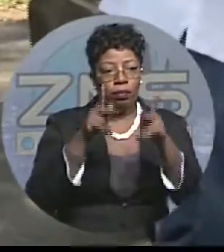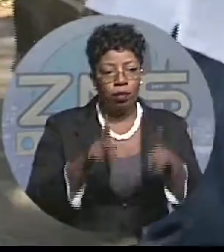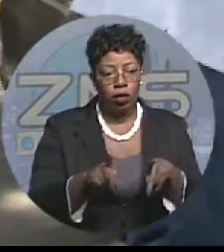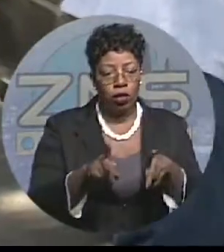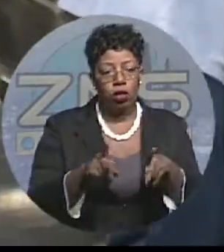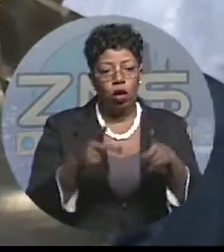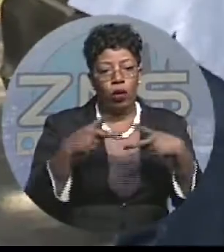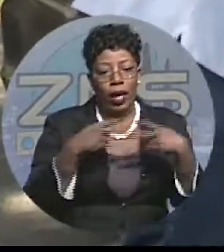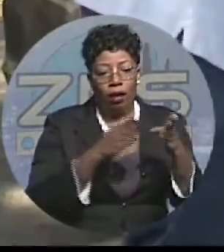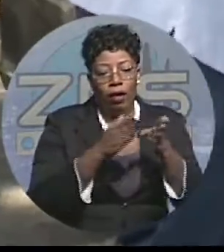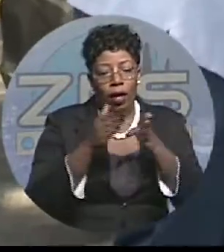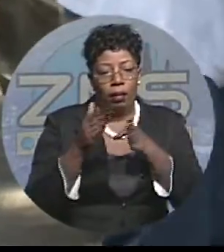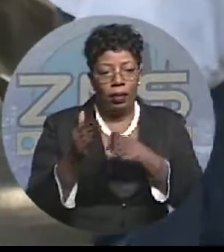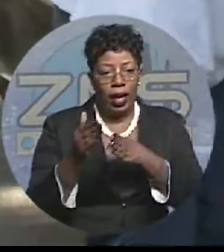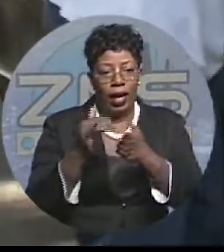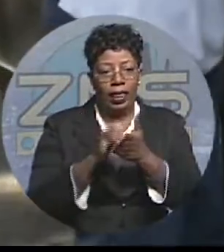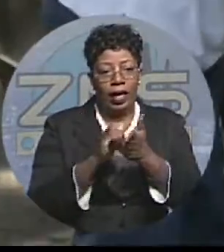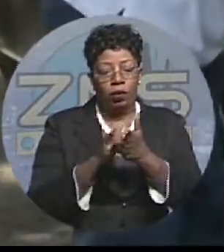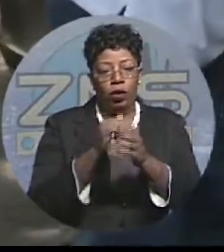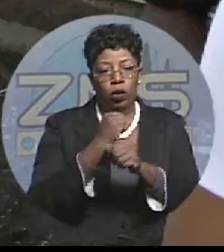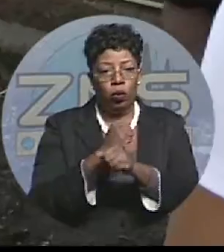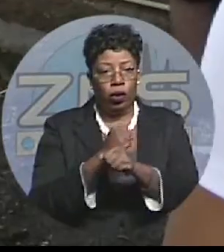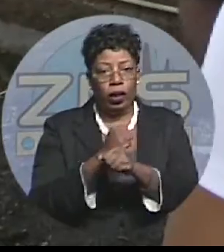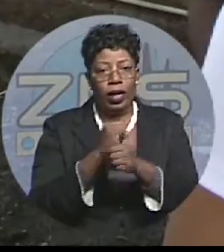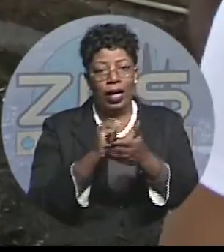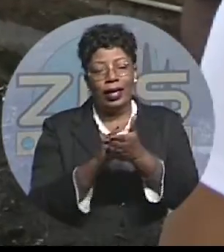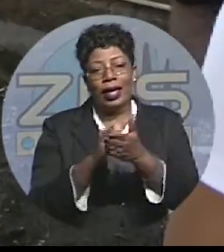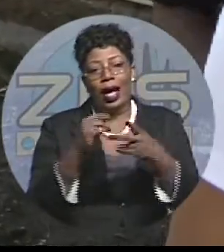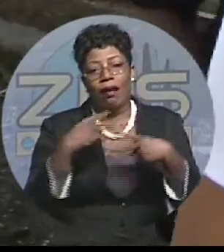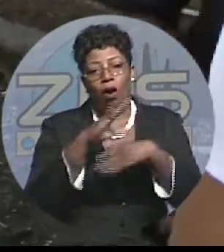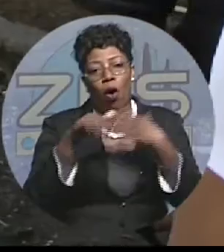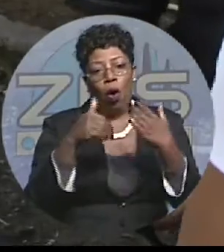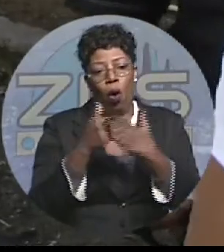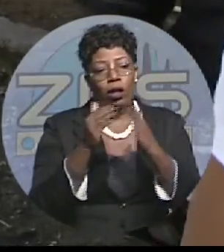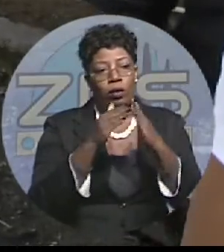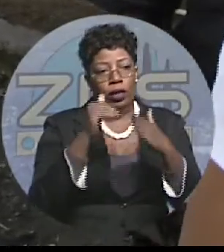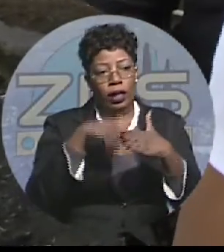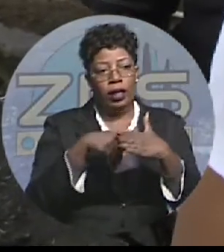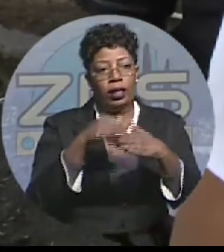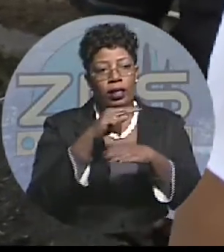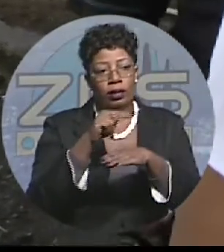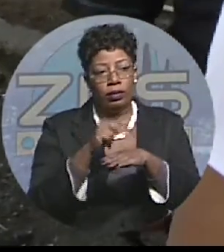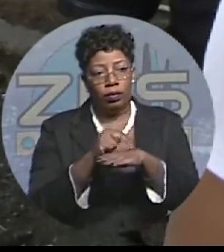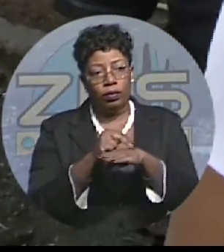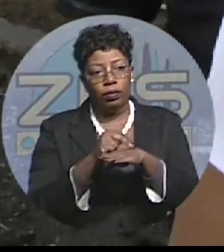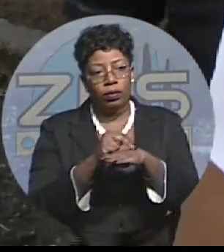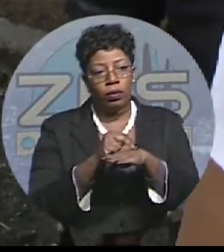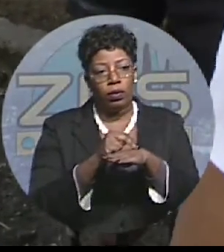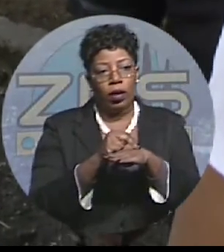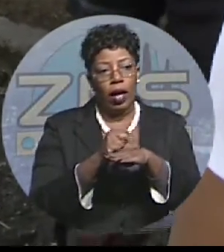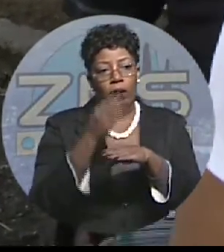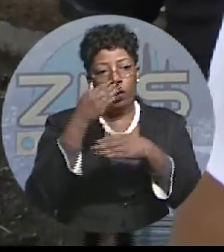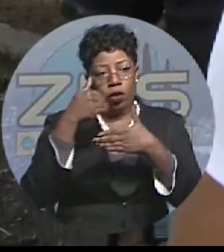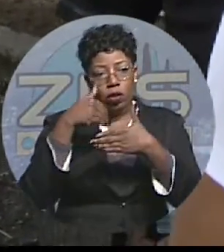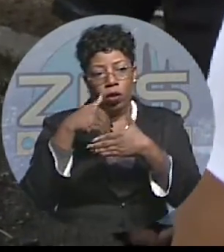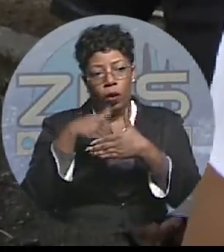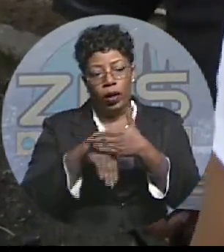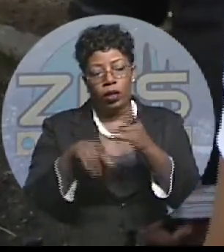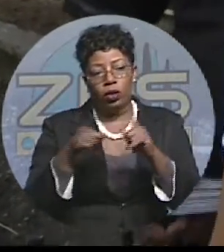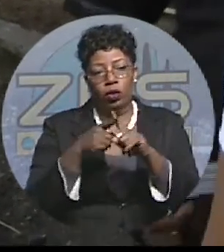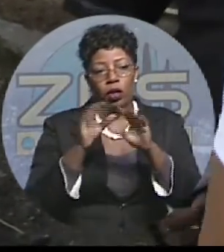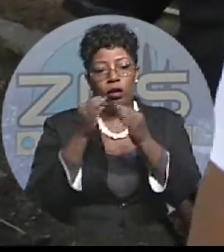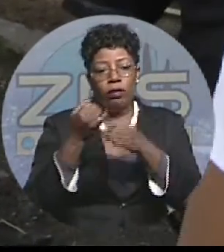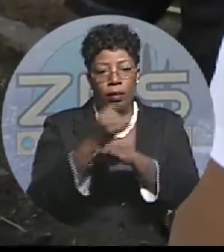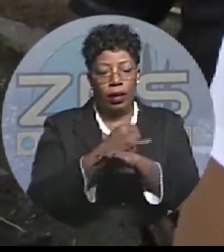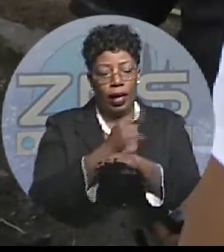plan that we're working to, and it has all of the communities in New Providence, and we will also branch into the Family Islands, so we're doing them